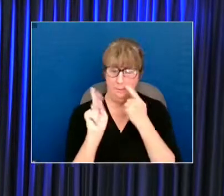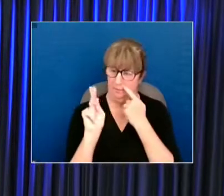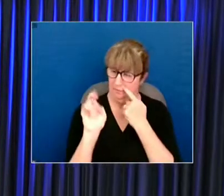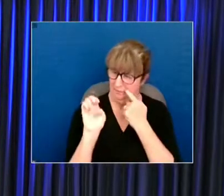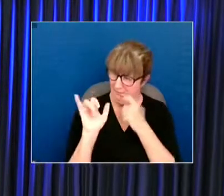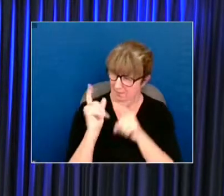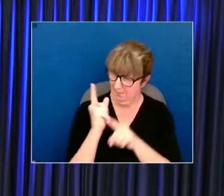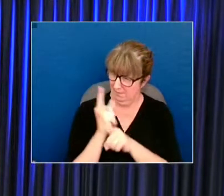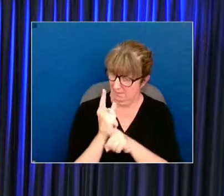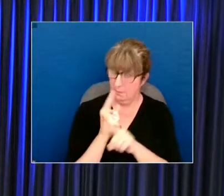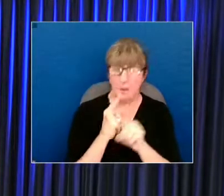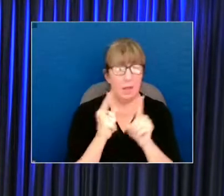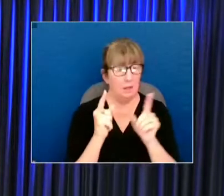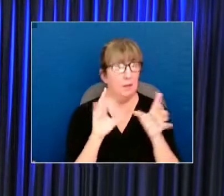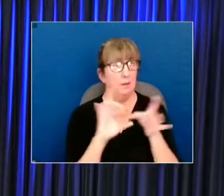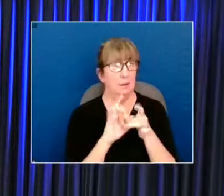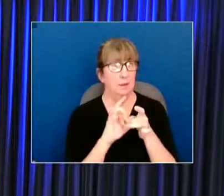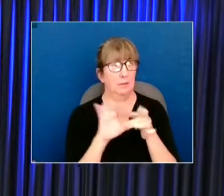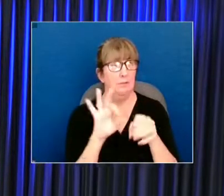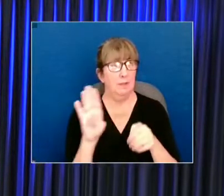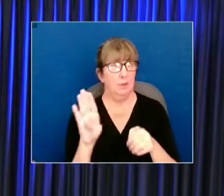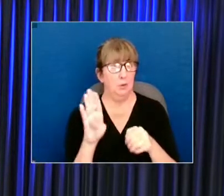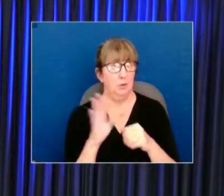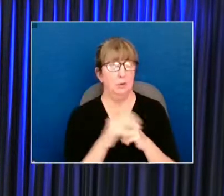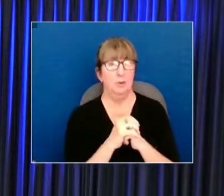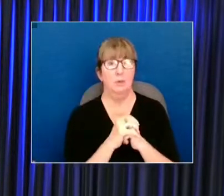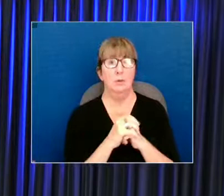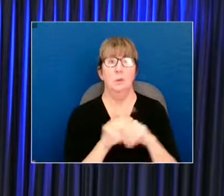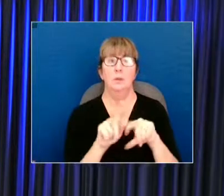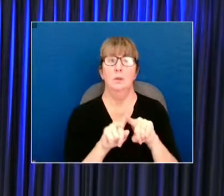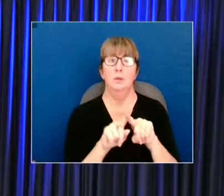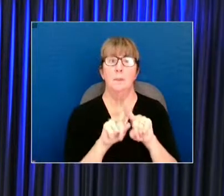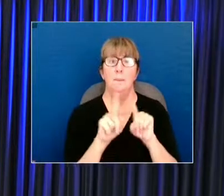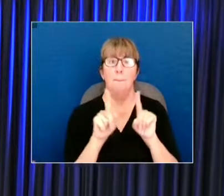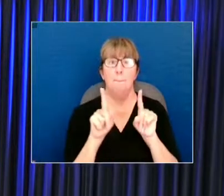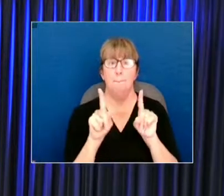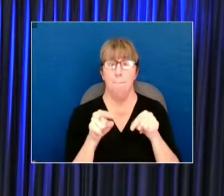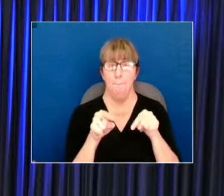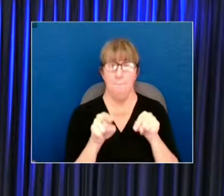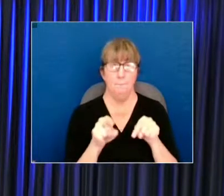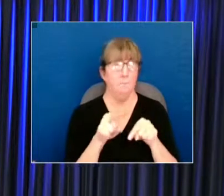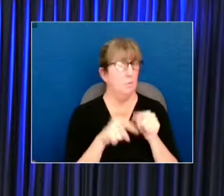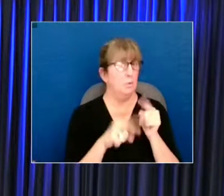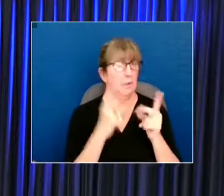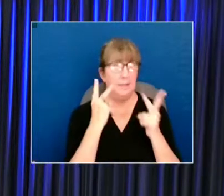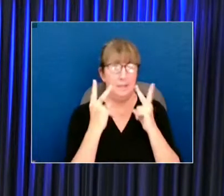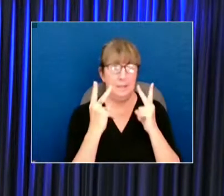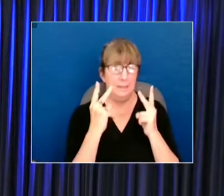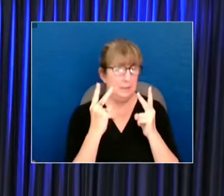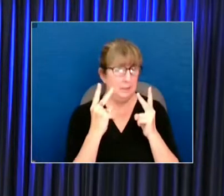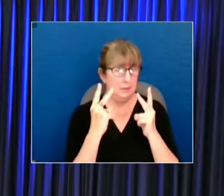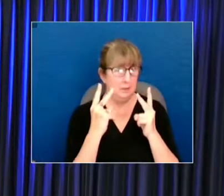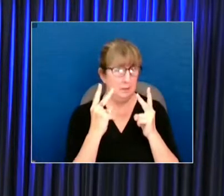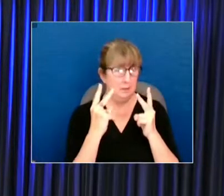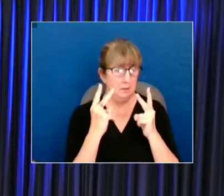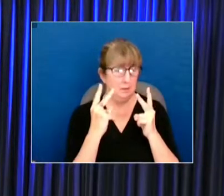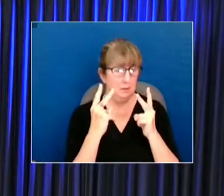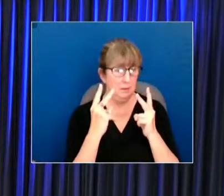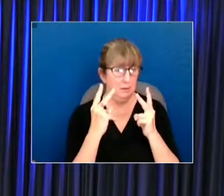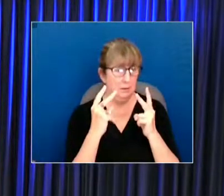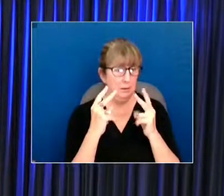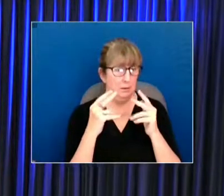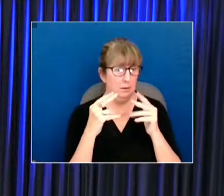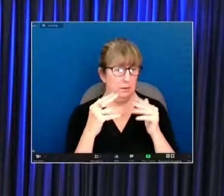to Facebook. But why you can't see it without actually being able to look at your